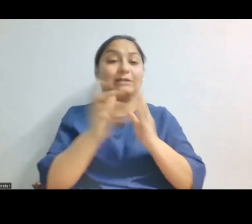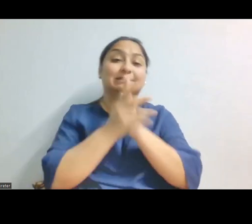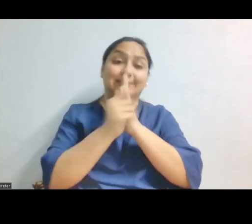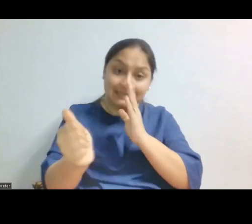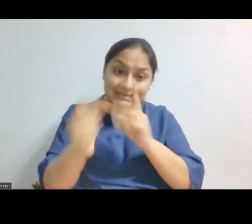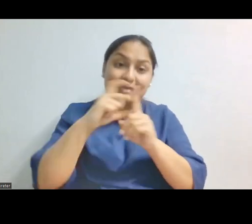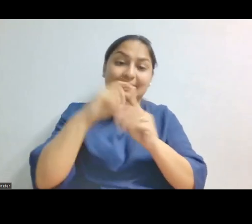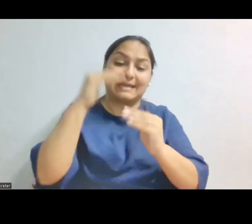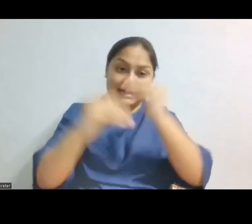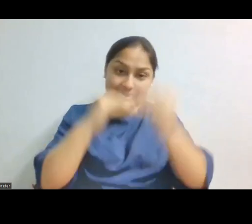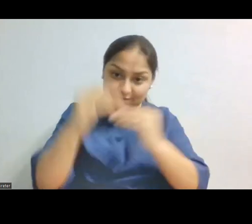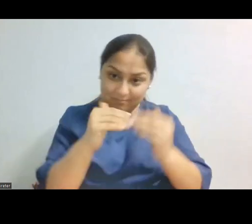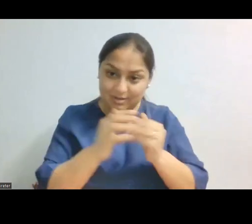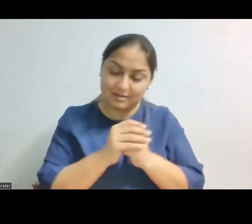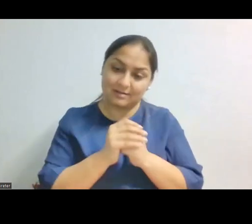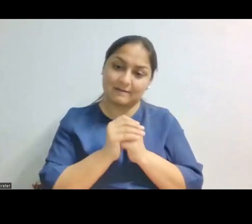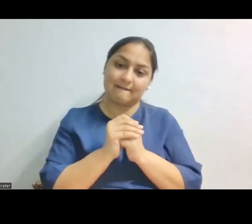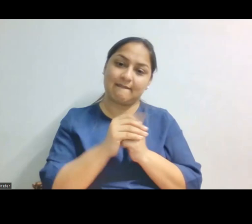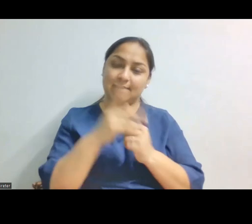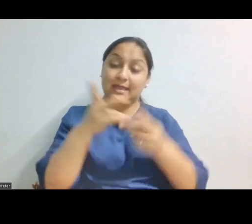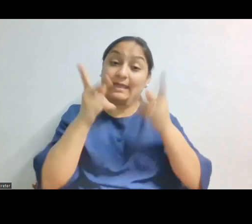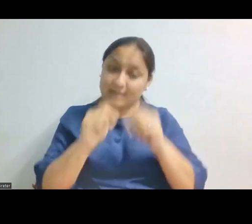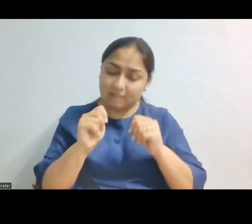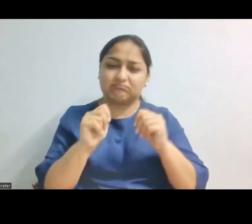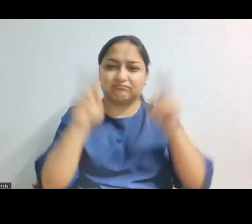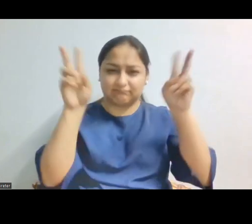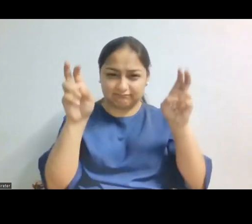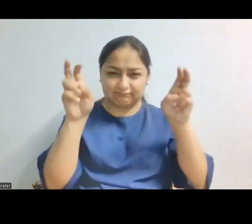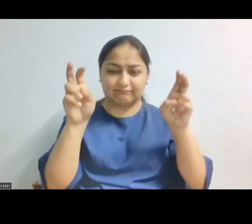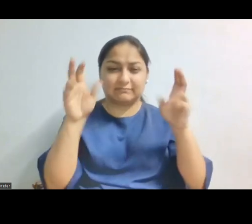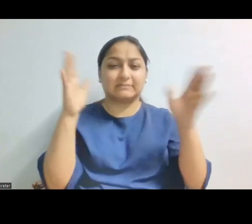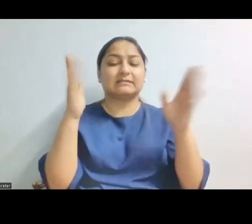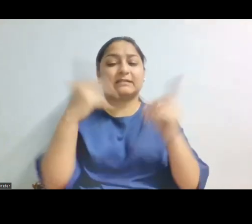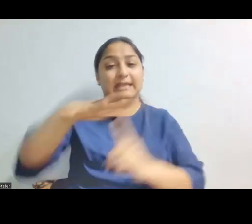was made to try to address issues around climate change by promoting